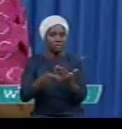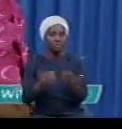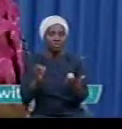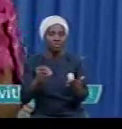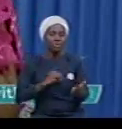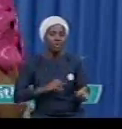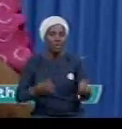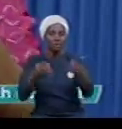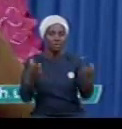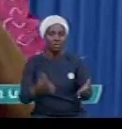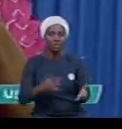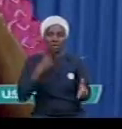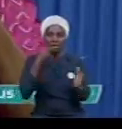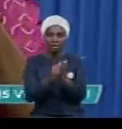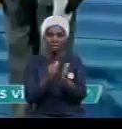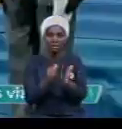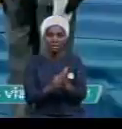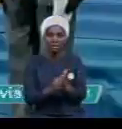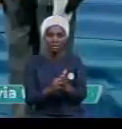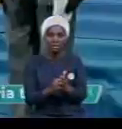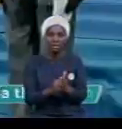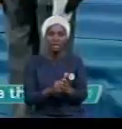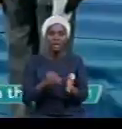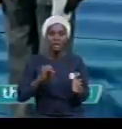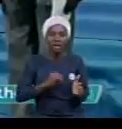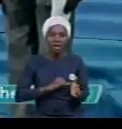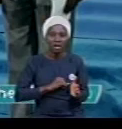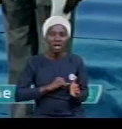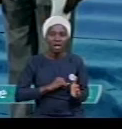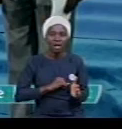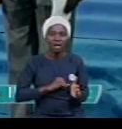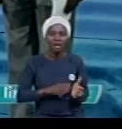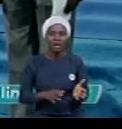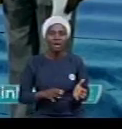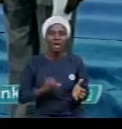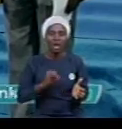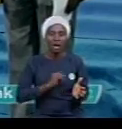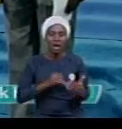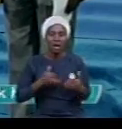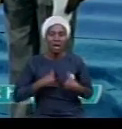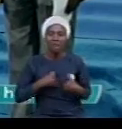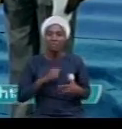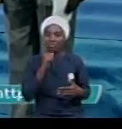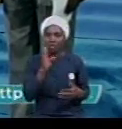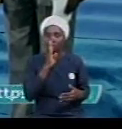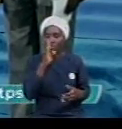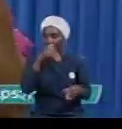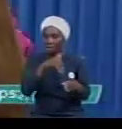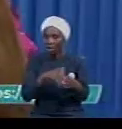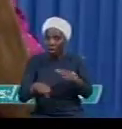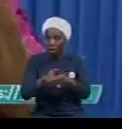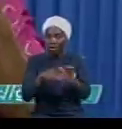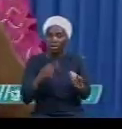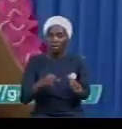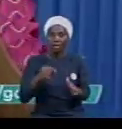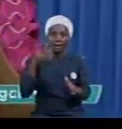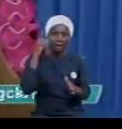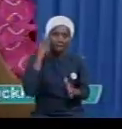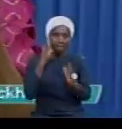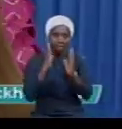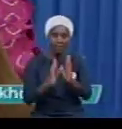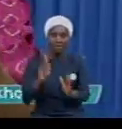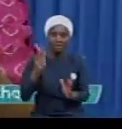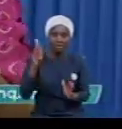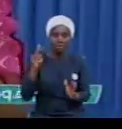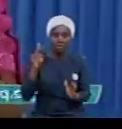under Pastor Kumuyi's ministration. I'm going there. You are God. I've been hearing good things about him